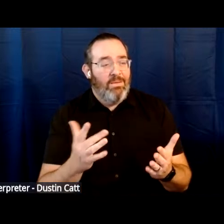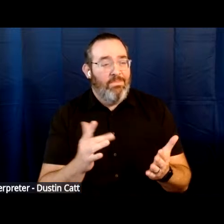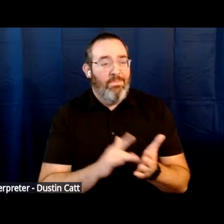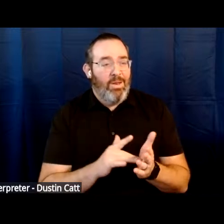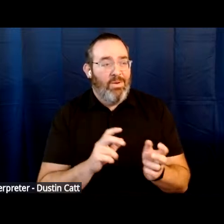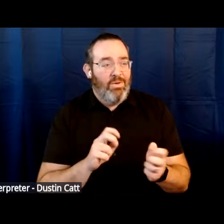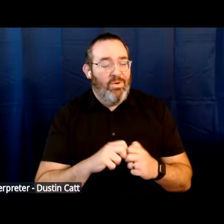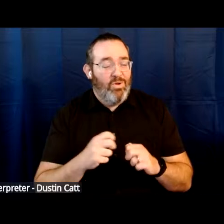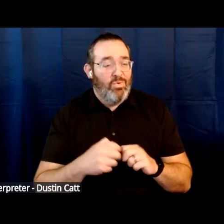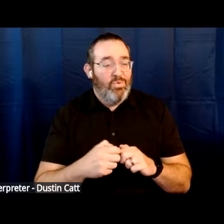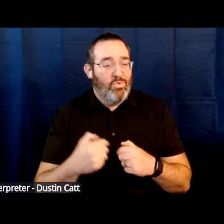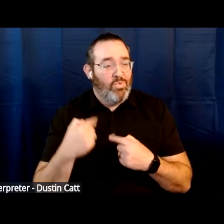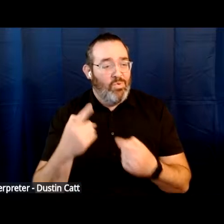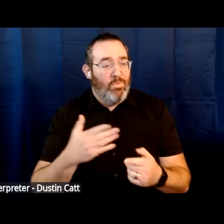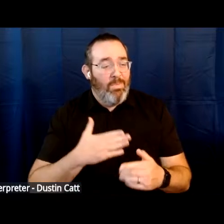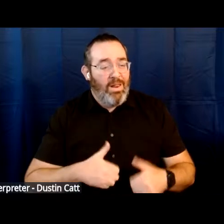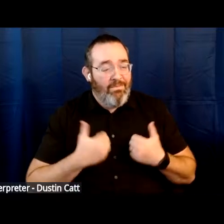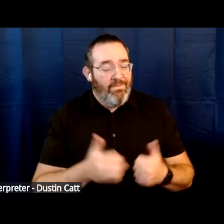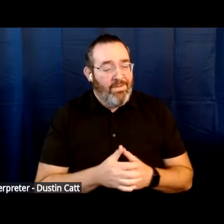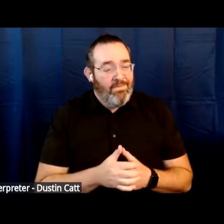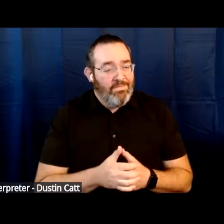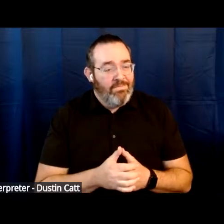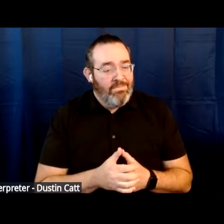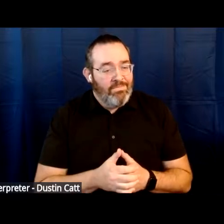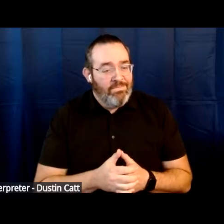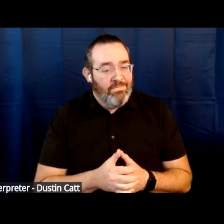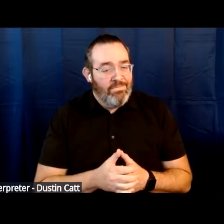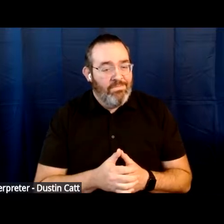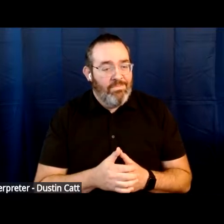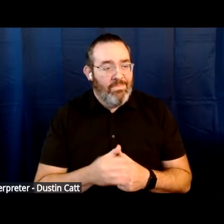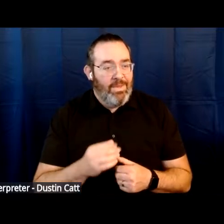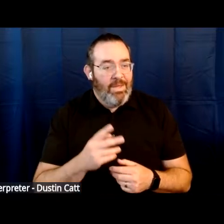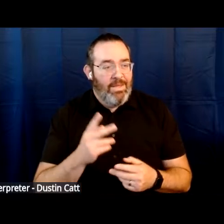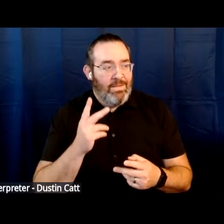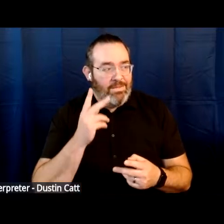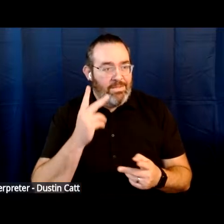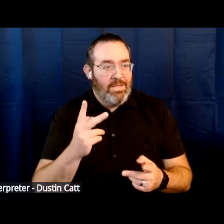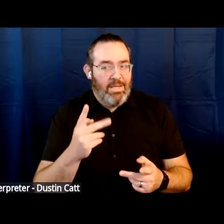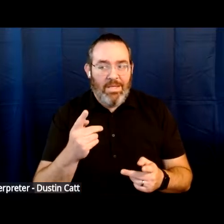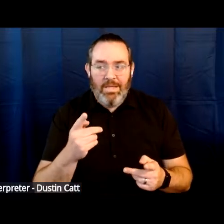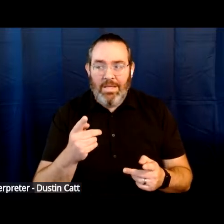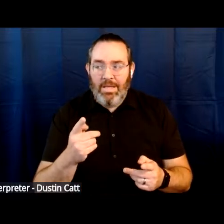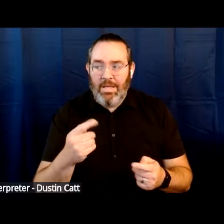my life, and seeing the welcoming of patient